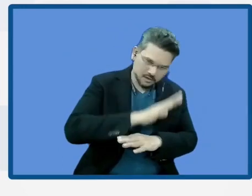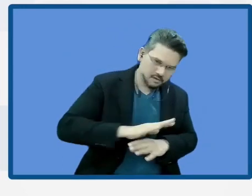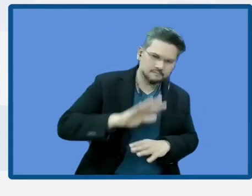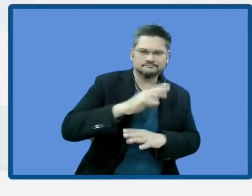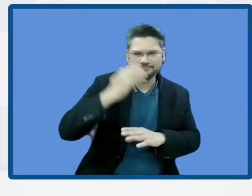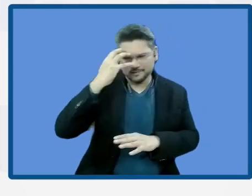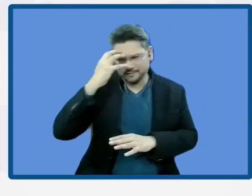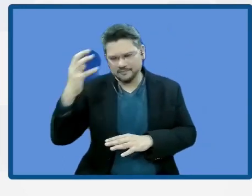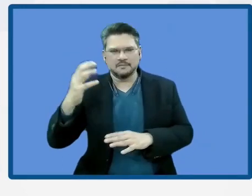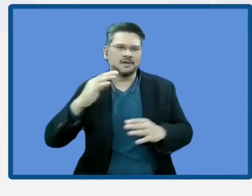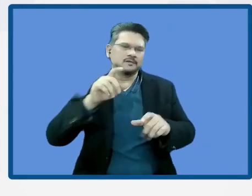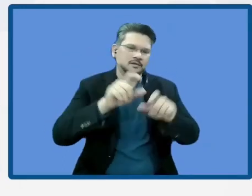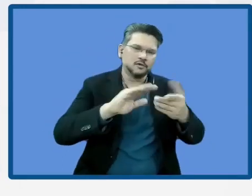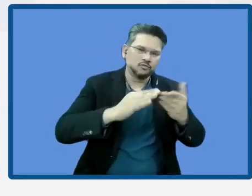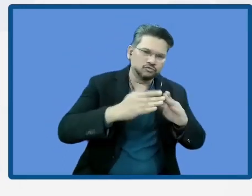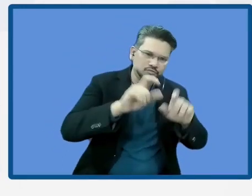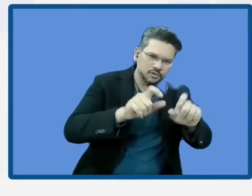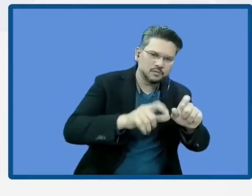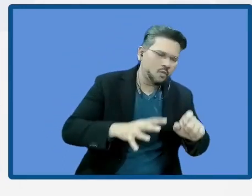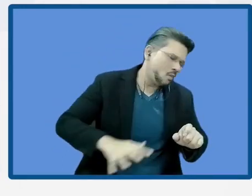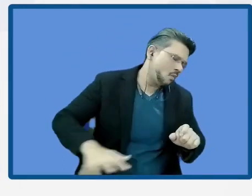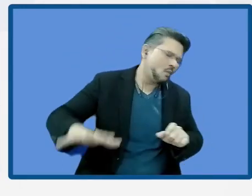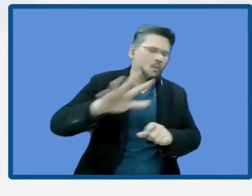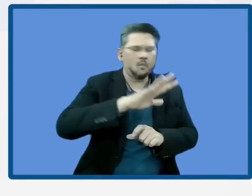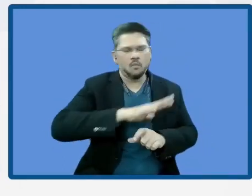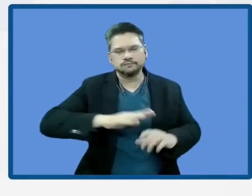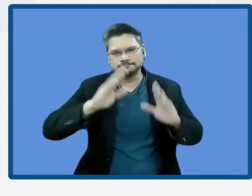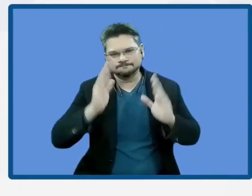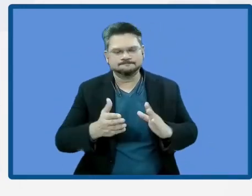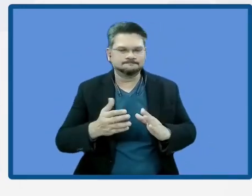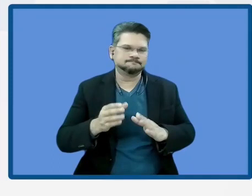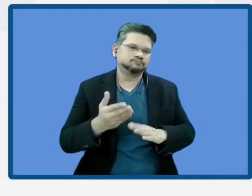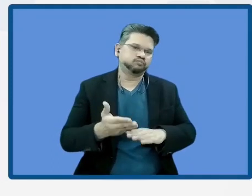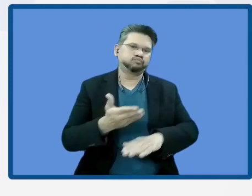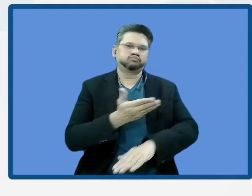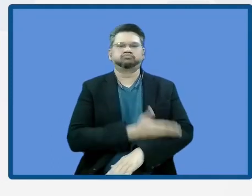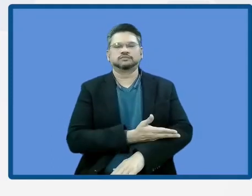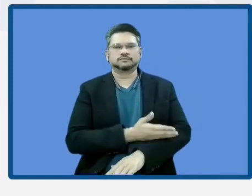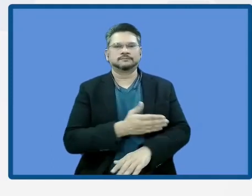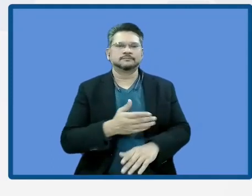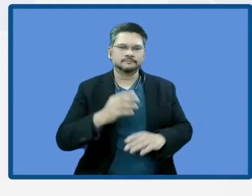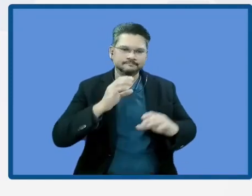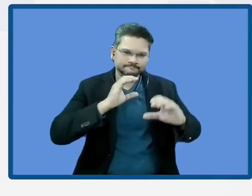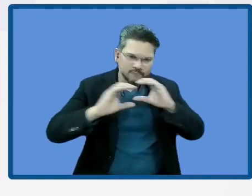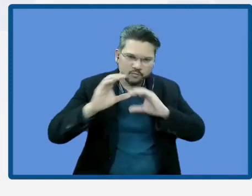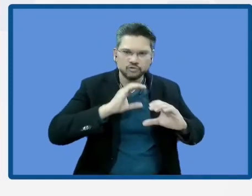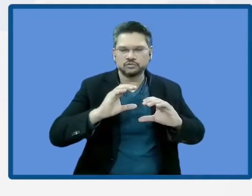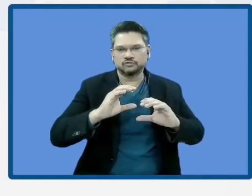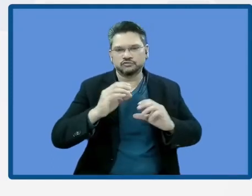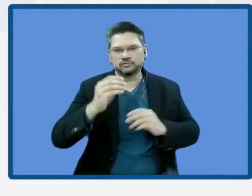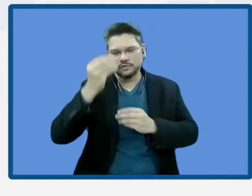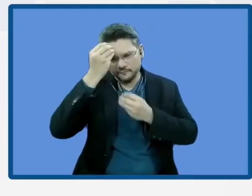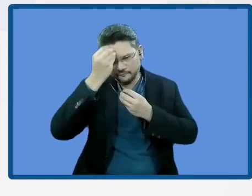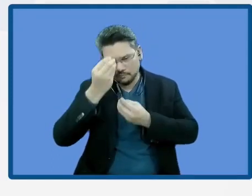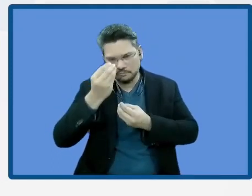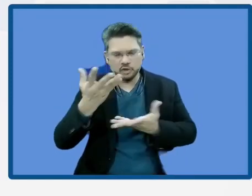We also need to convey this information. And this is what creates trust in every party